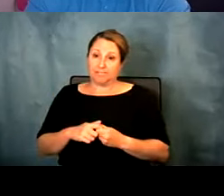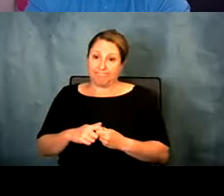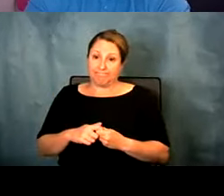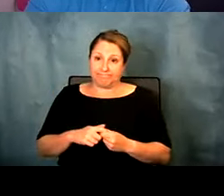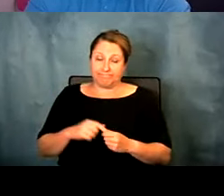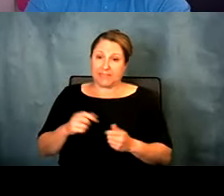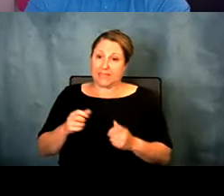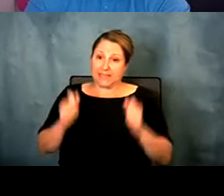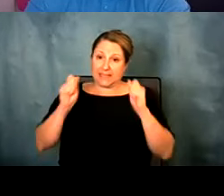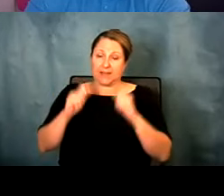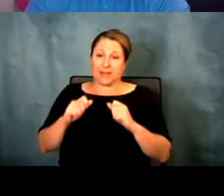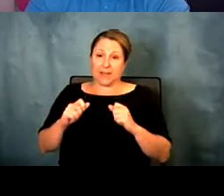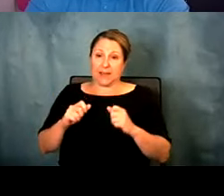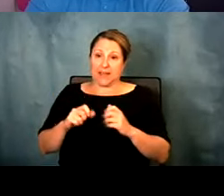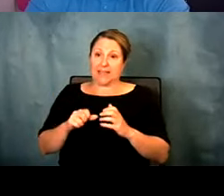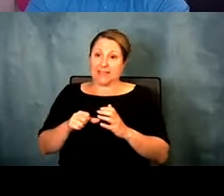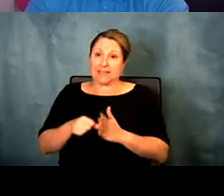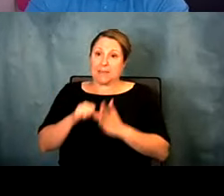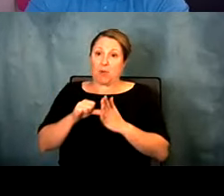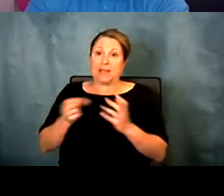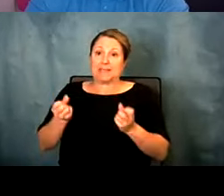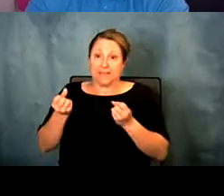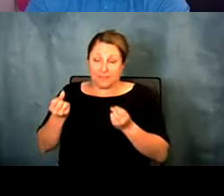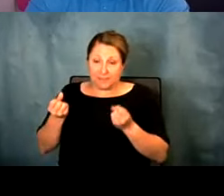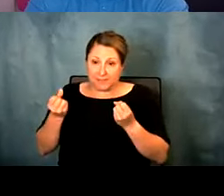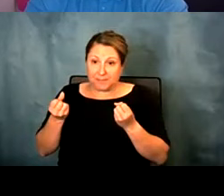noting the delay and how many mutations have happened.